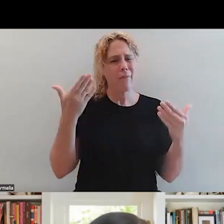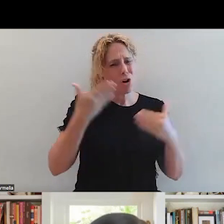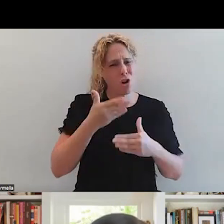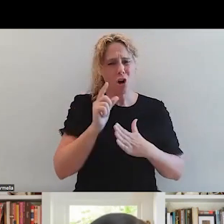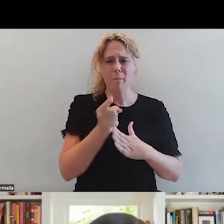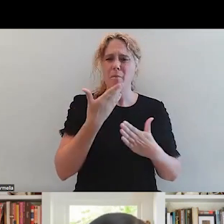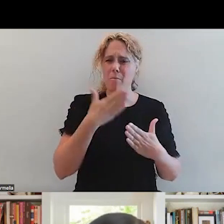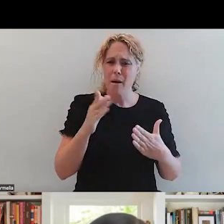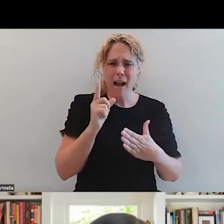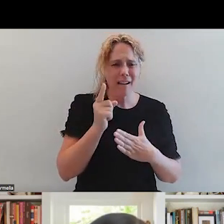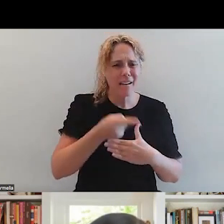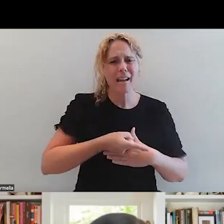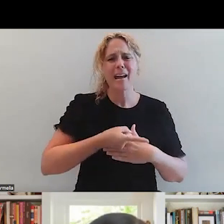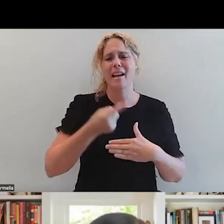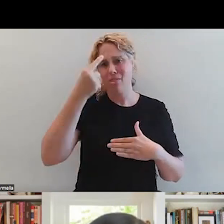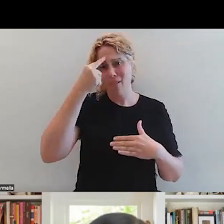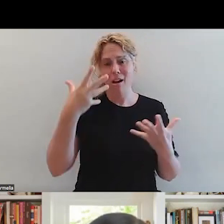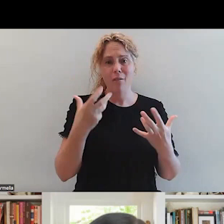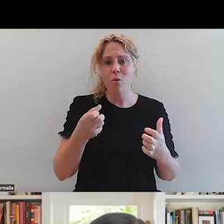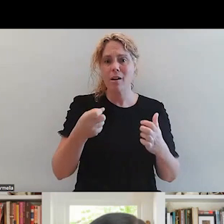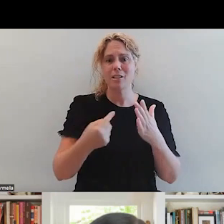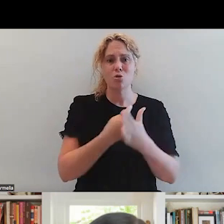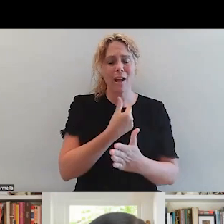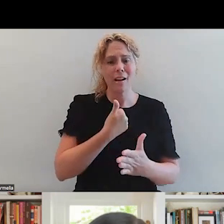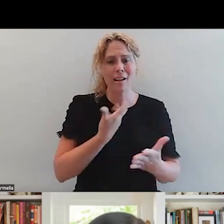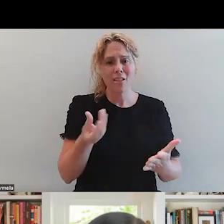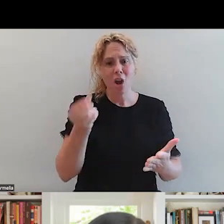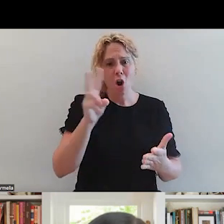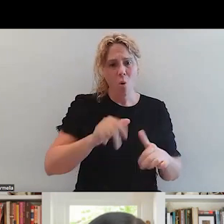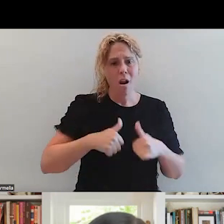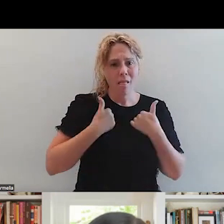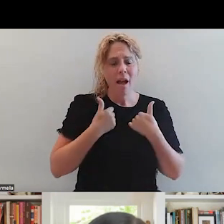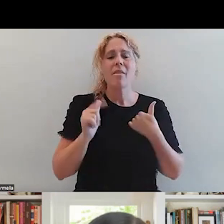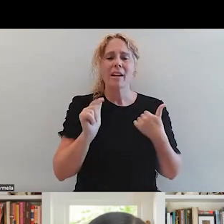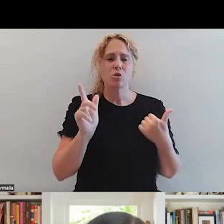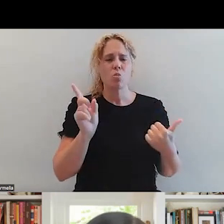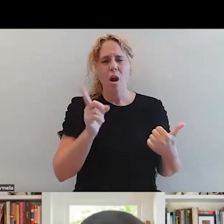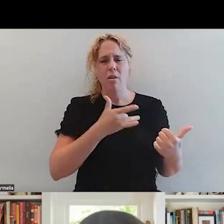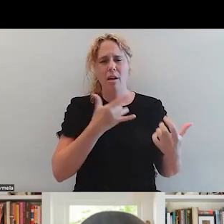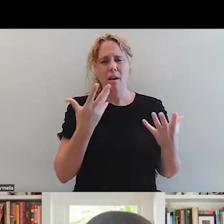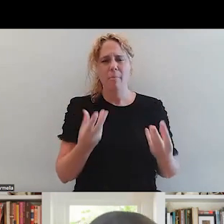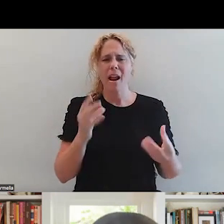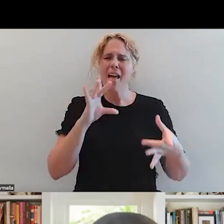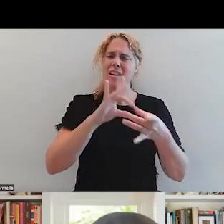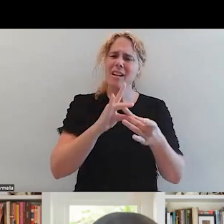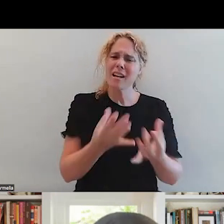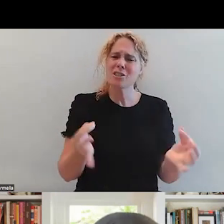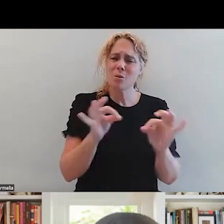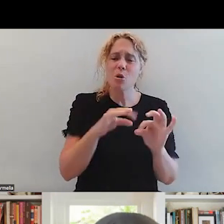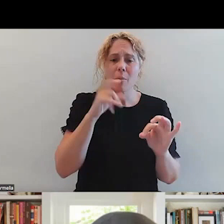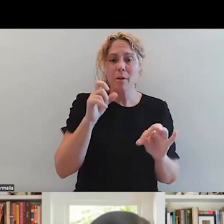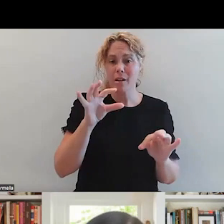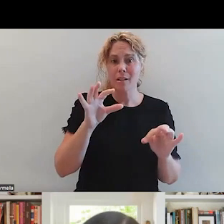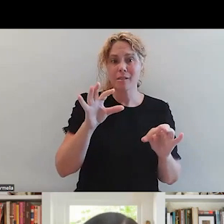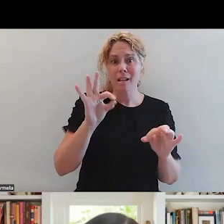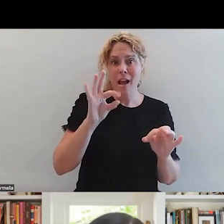bad day, can have a thought of wanting to take their own lives. And so I think that's where the compassion comes from. And the connection part is important because it's almost 9 billion